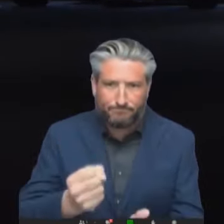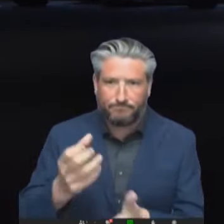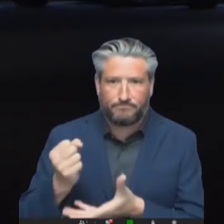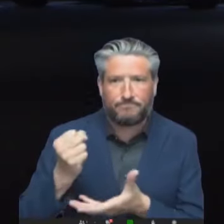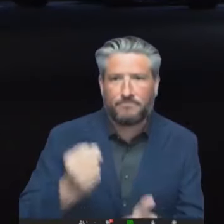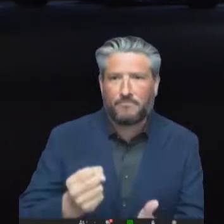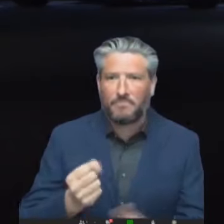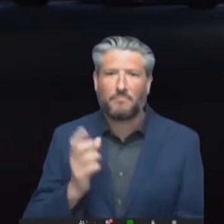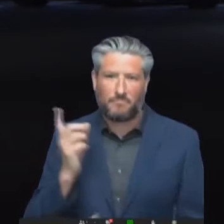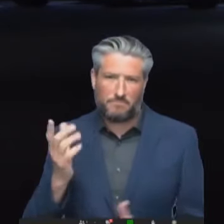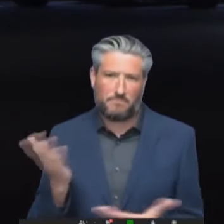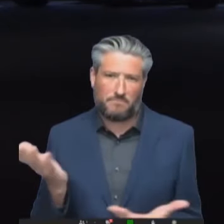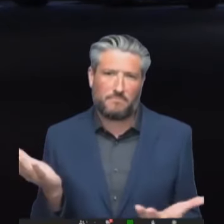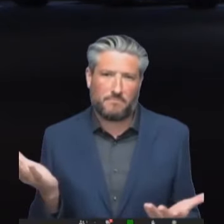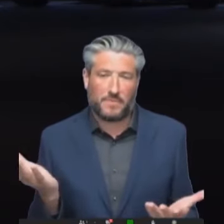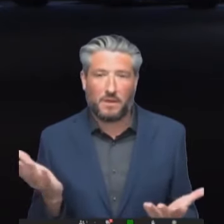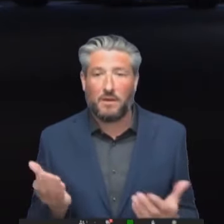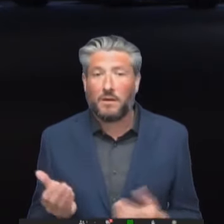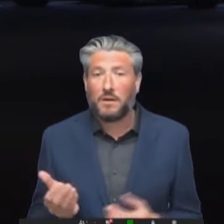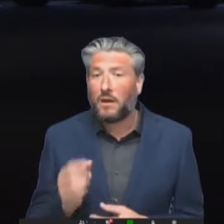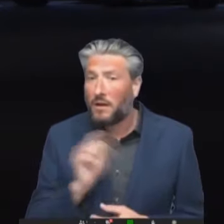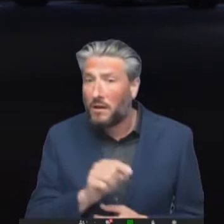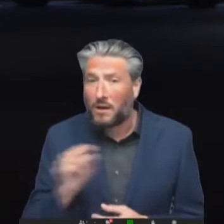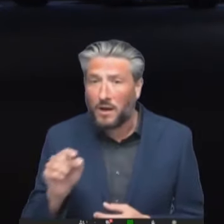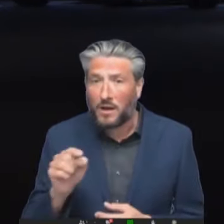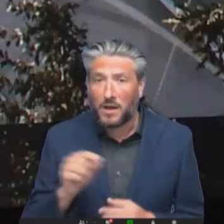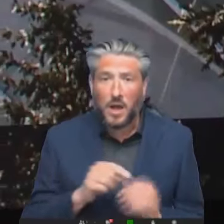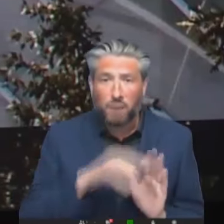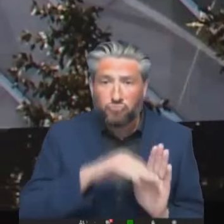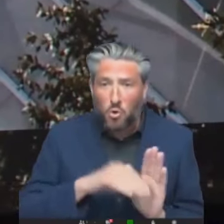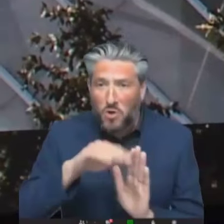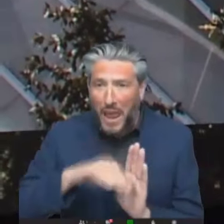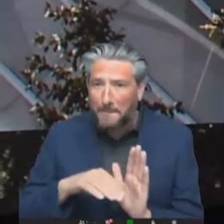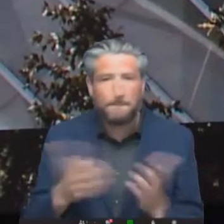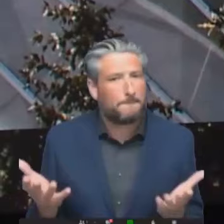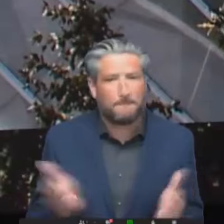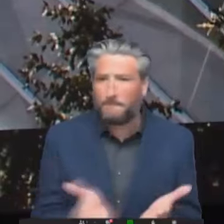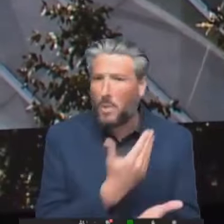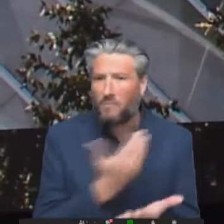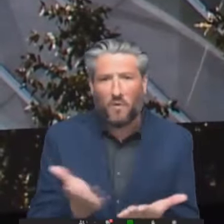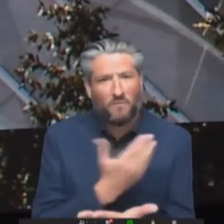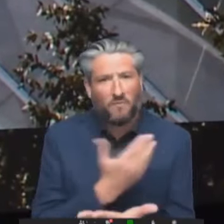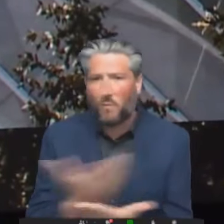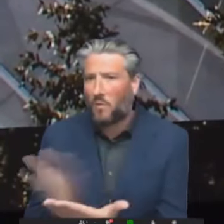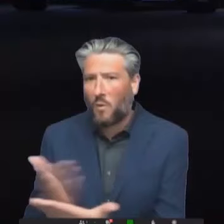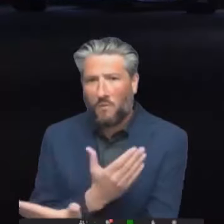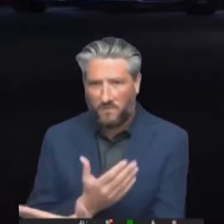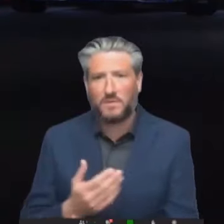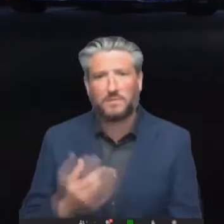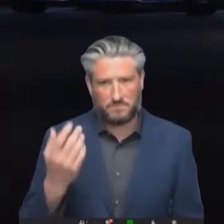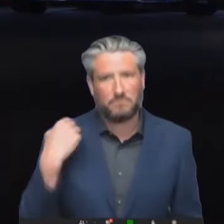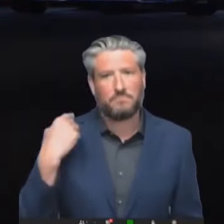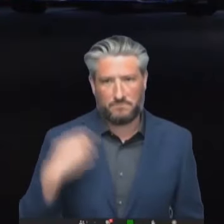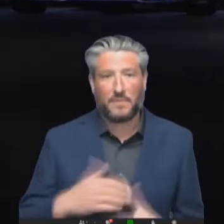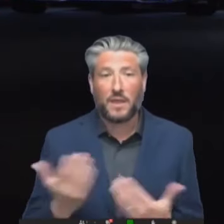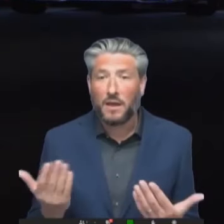certain programs under our strategic plan, Renaulution. The tax charge was 420